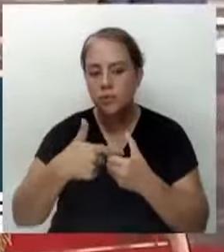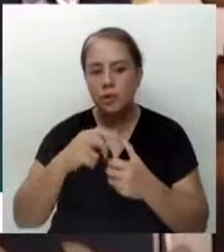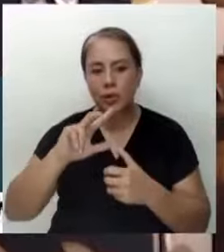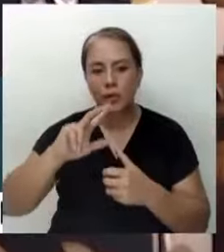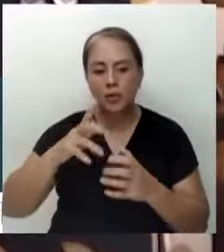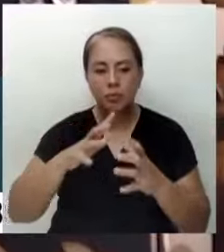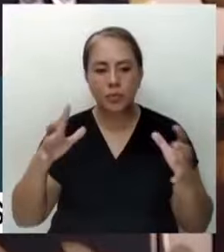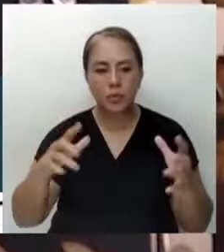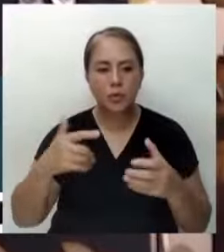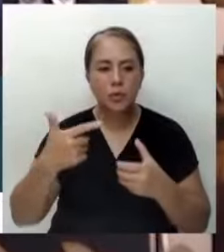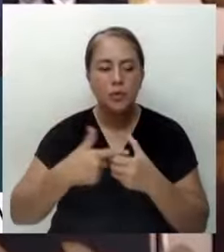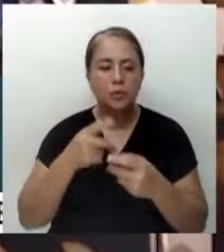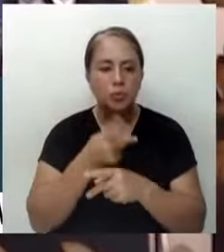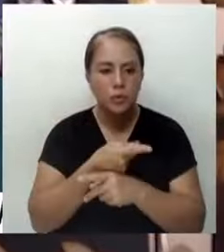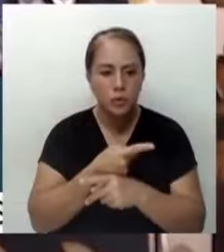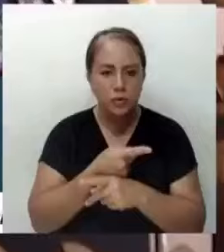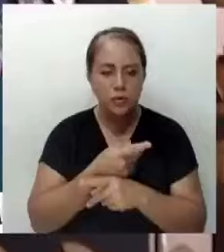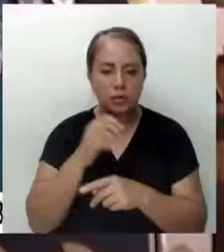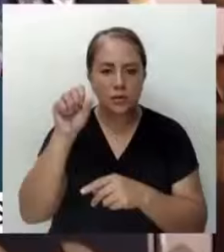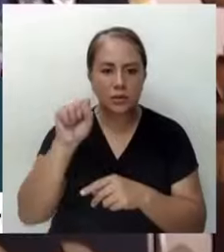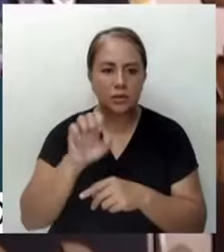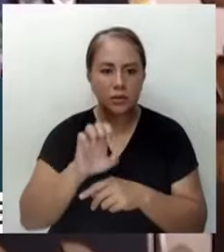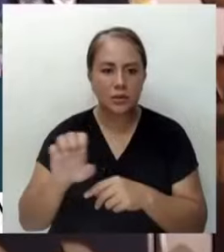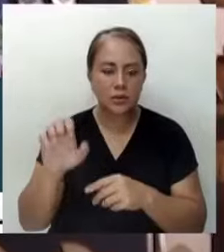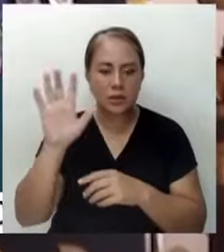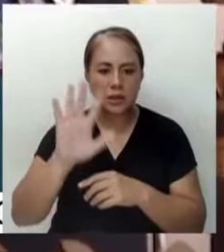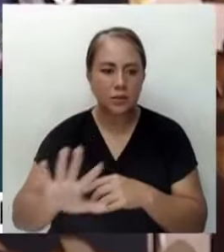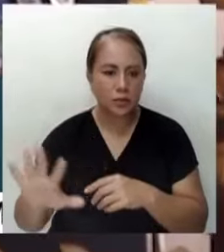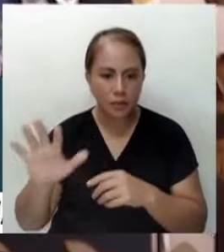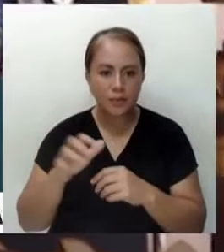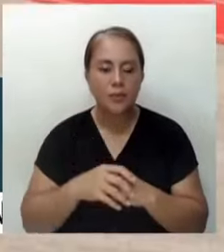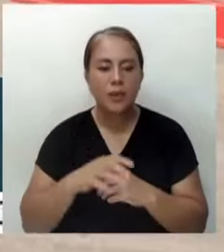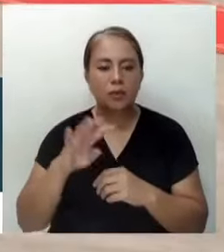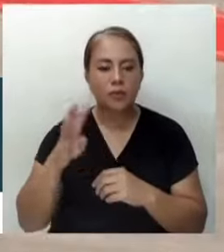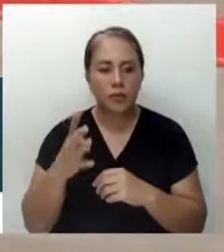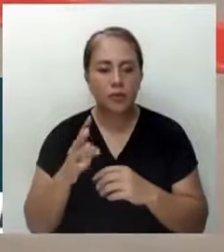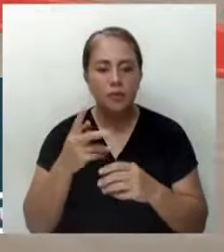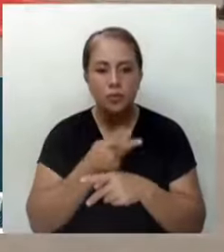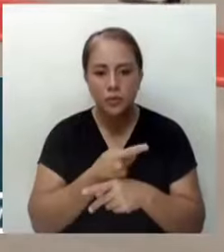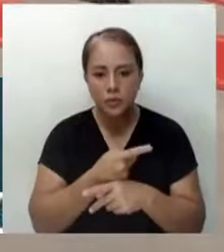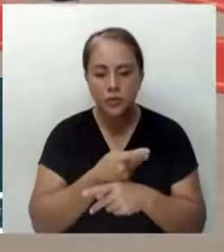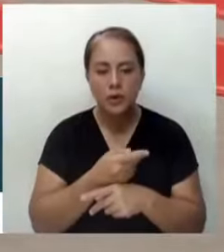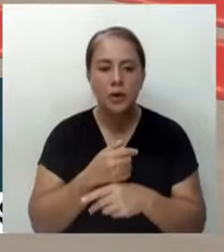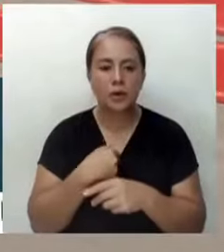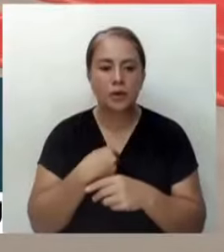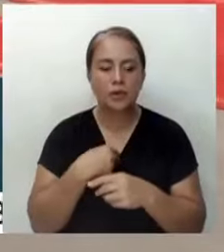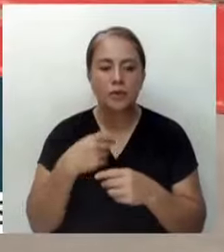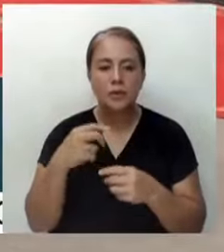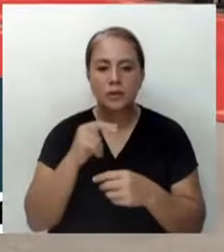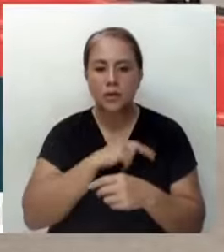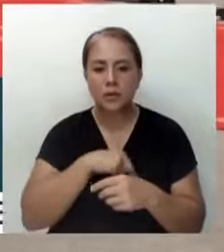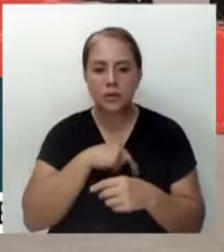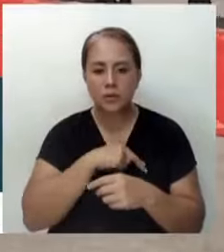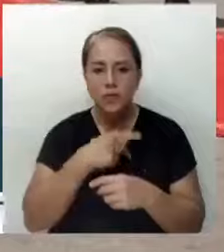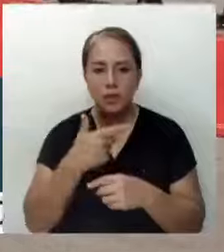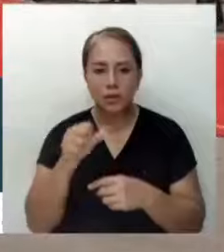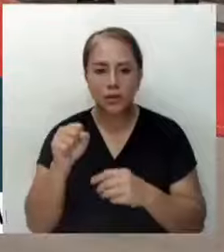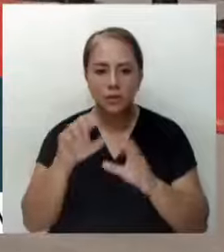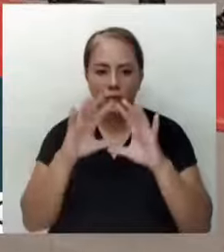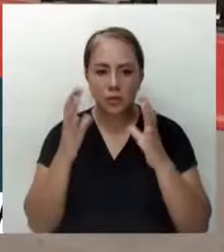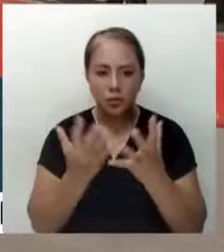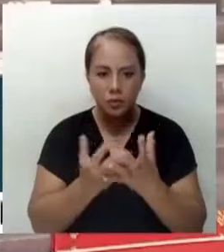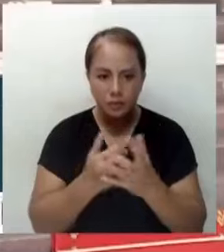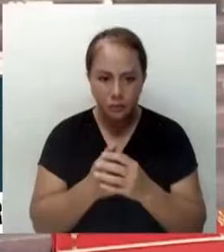largest oil producer in Southeast Asia and the fourth largest producer of liquefied natural gas in the world. Brunei has